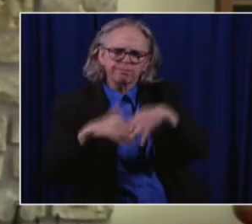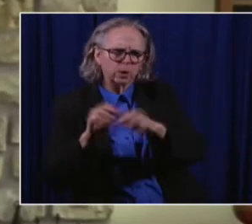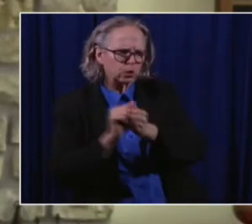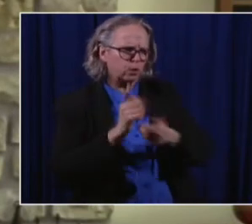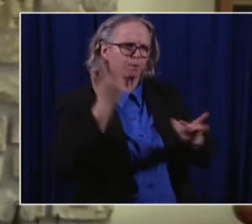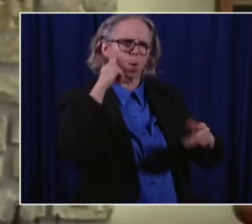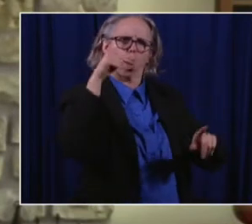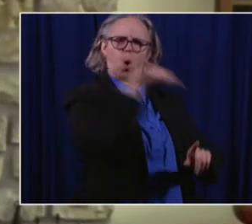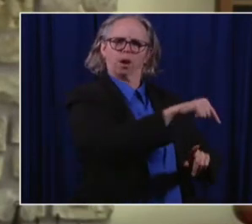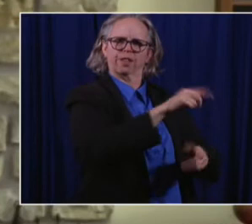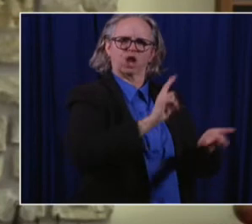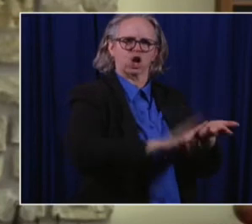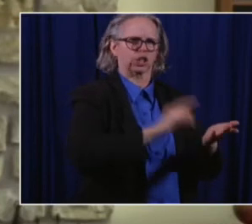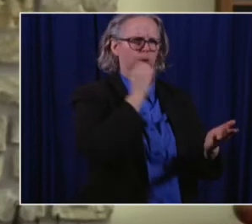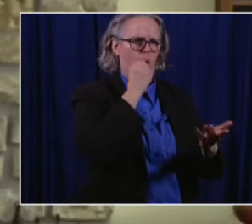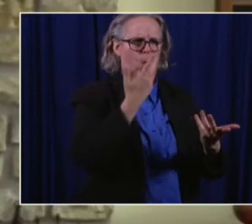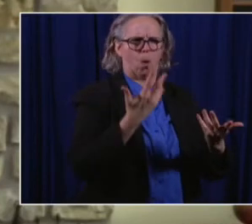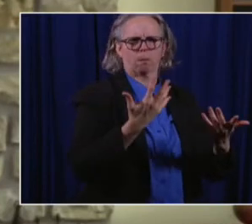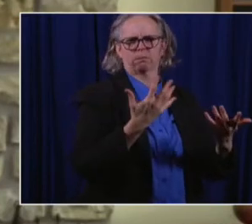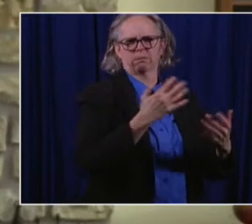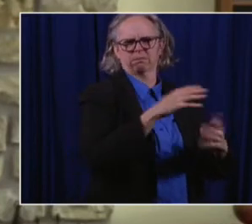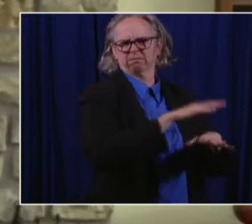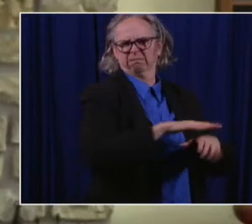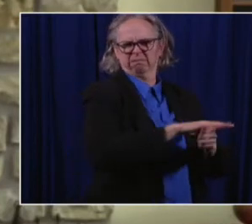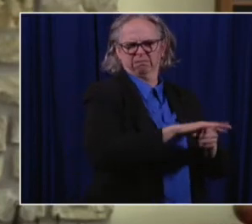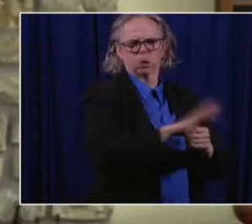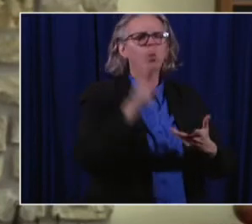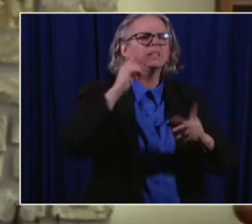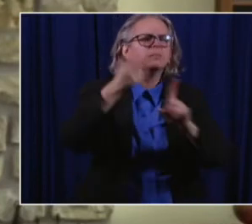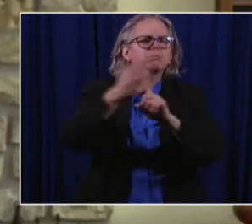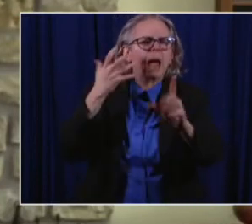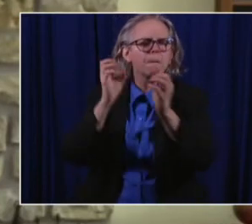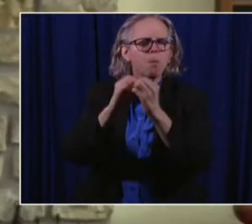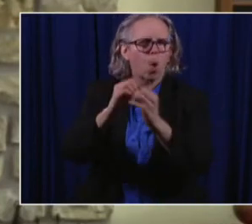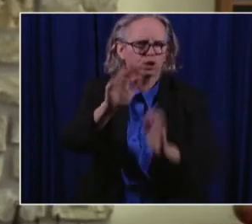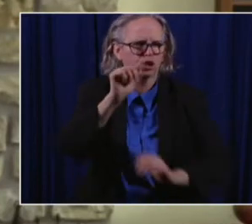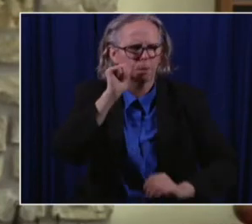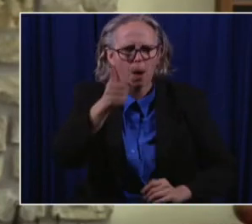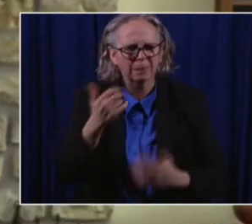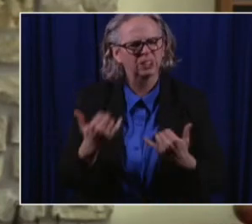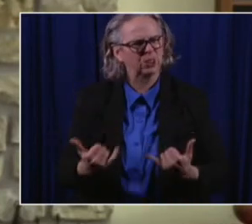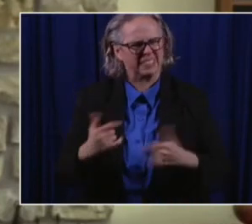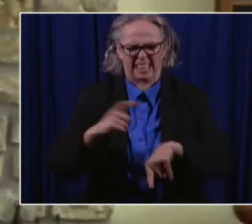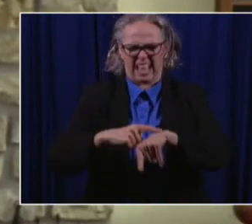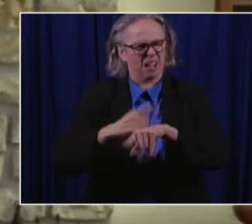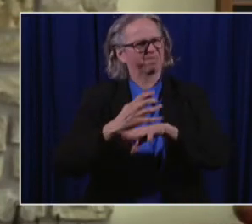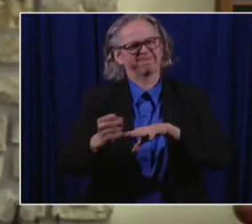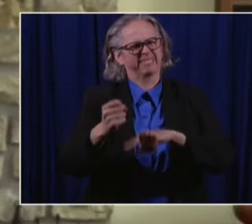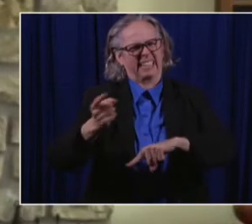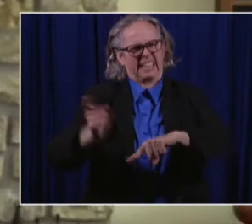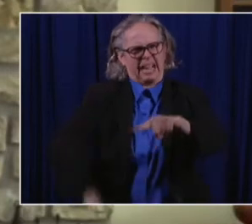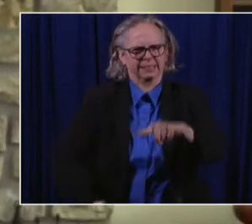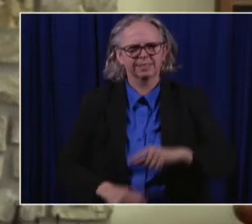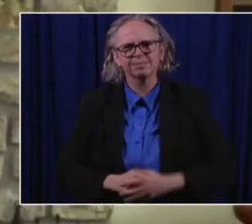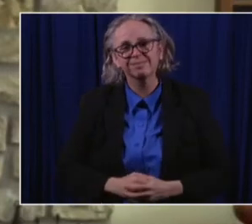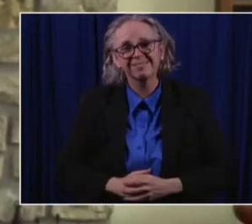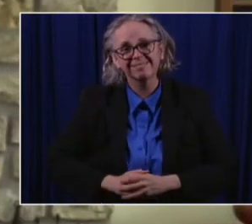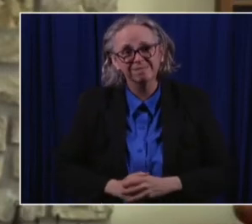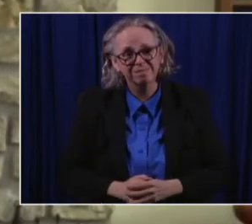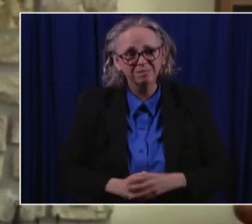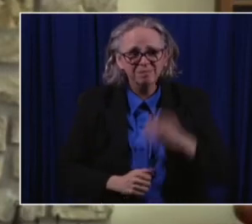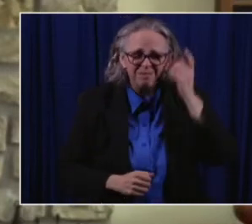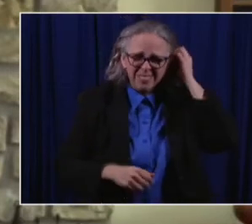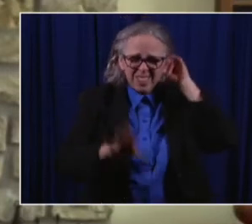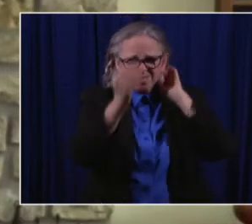So we'll have more about this tomorrow. Really don't have time to do it today. And also, frankly, we're still working with the